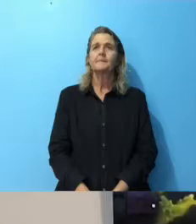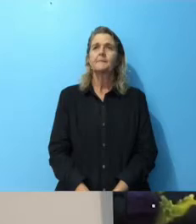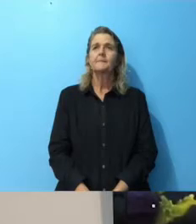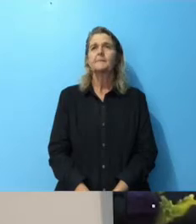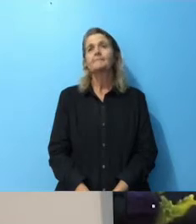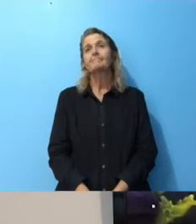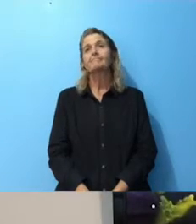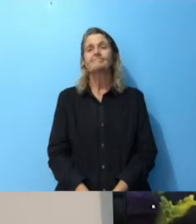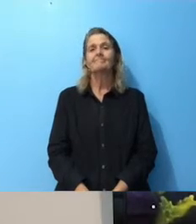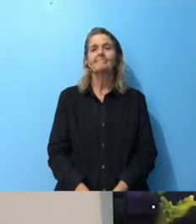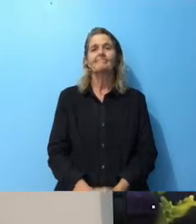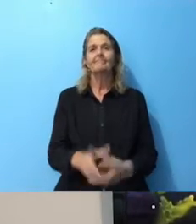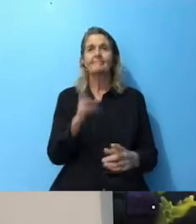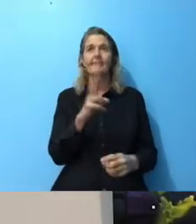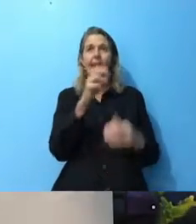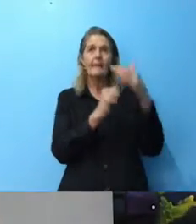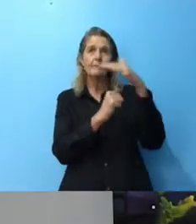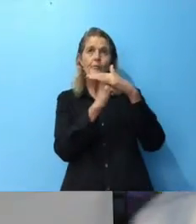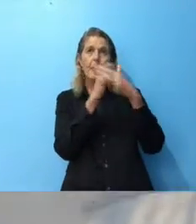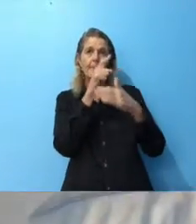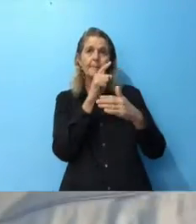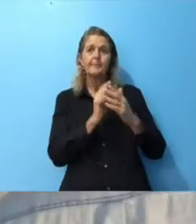And here we go.